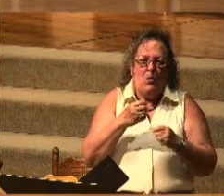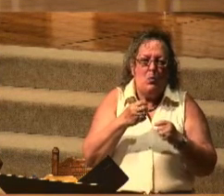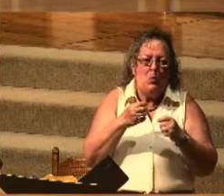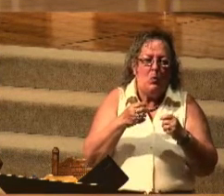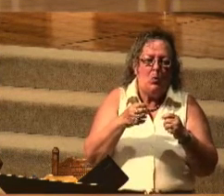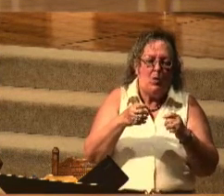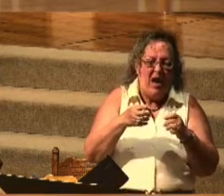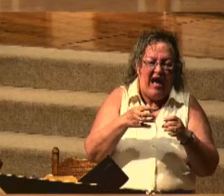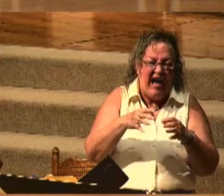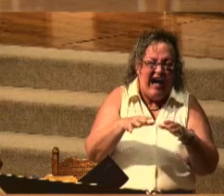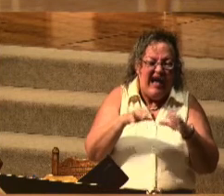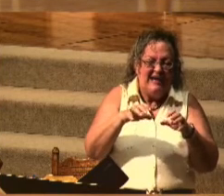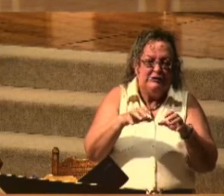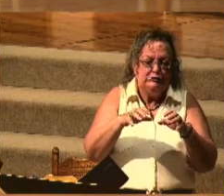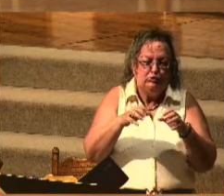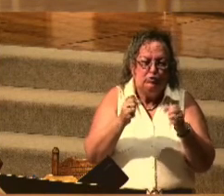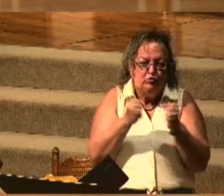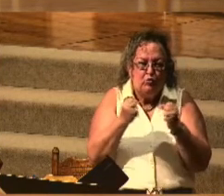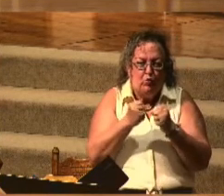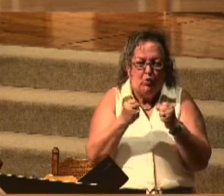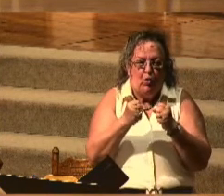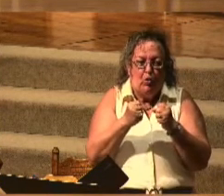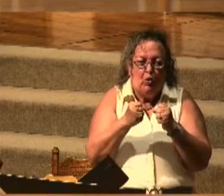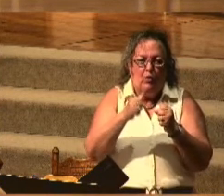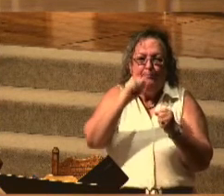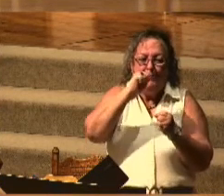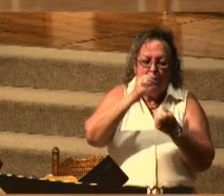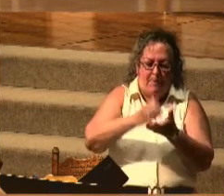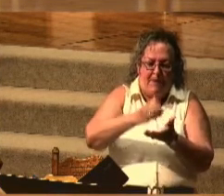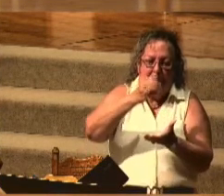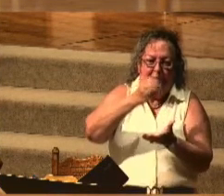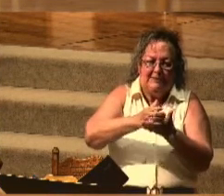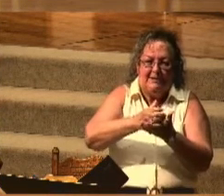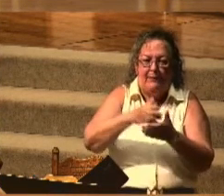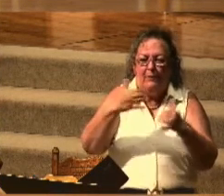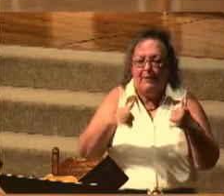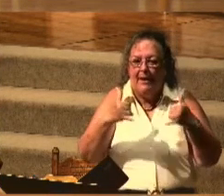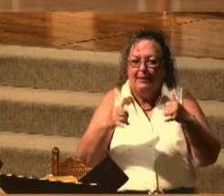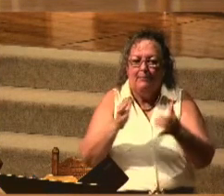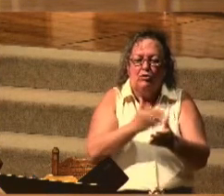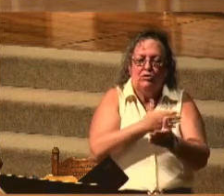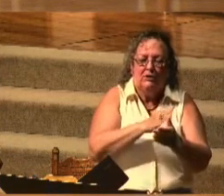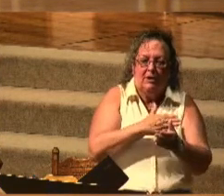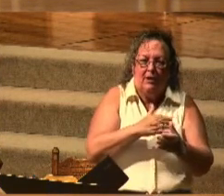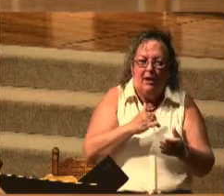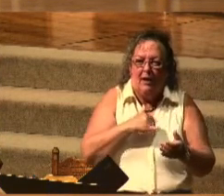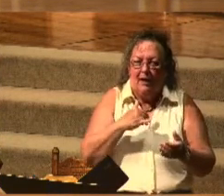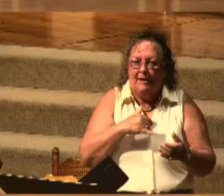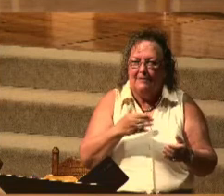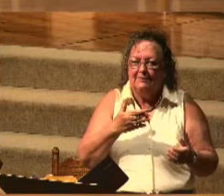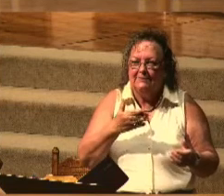mugs, and they were playing music, and I'm walking around, and all of a sudden